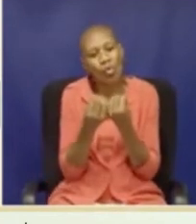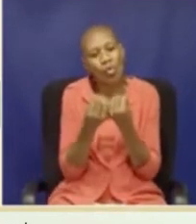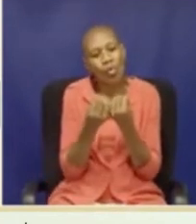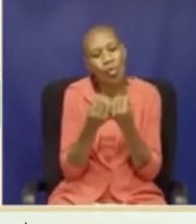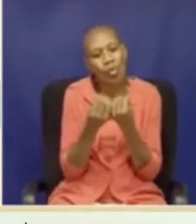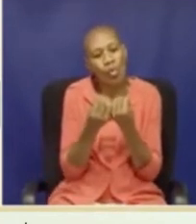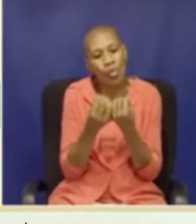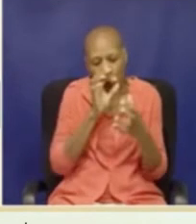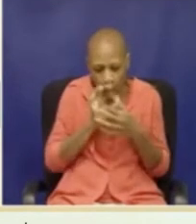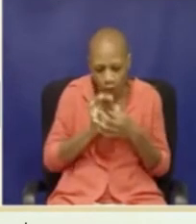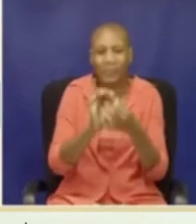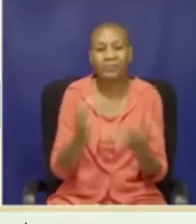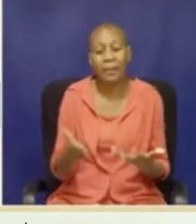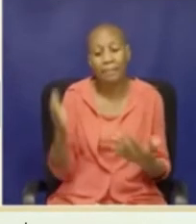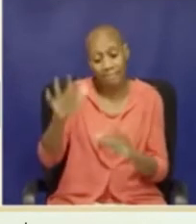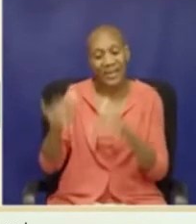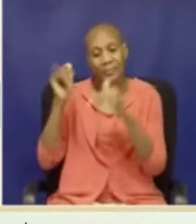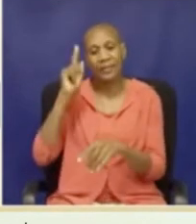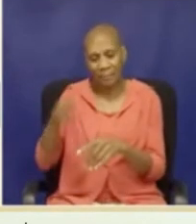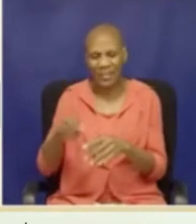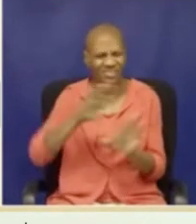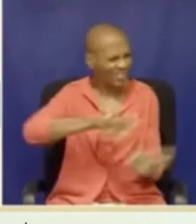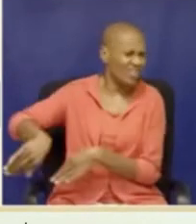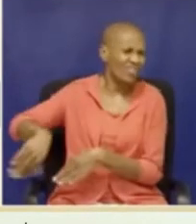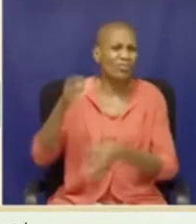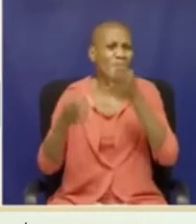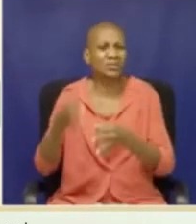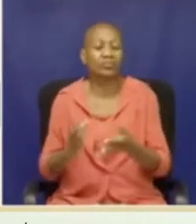commitment to some demands. Parliament must rise